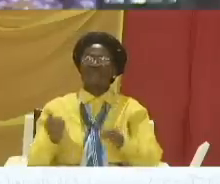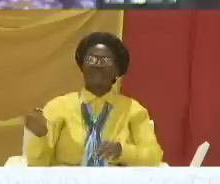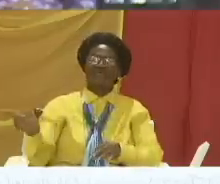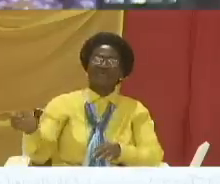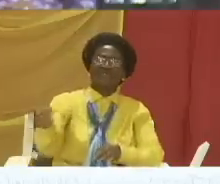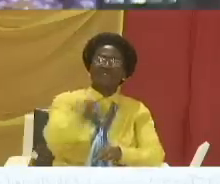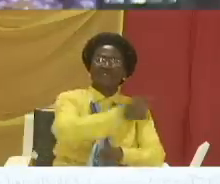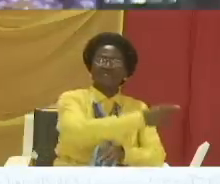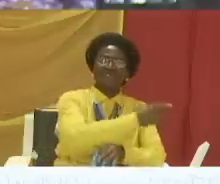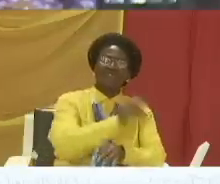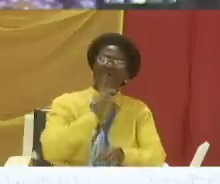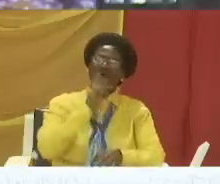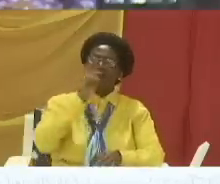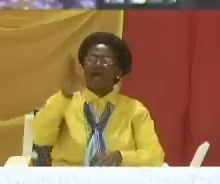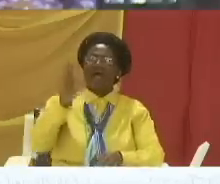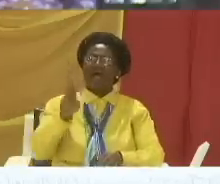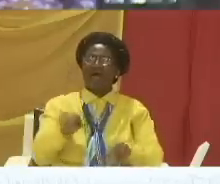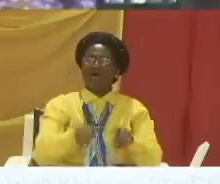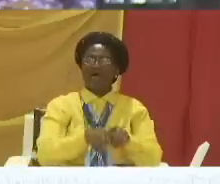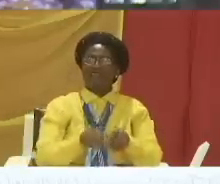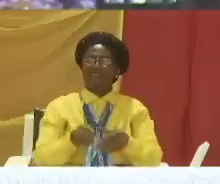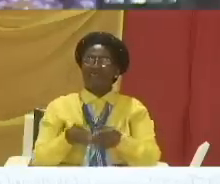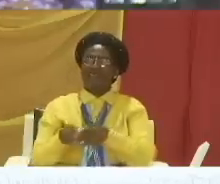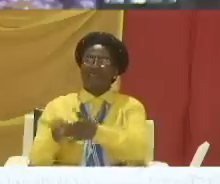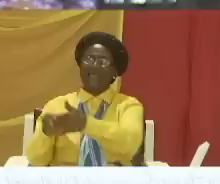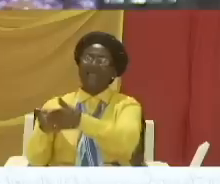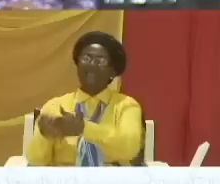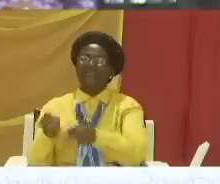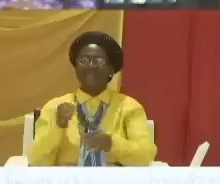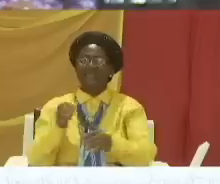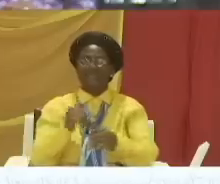also led in that direction,